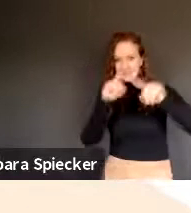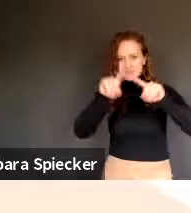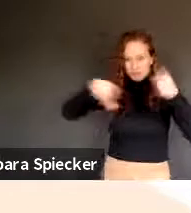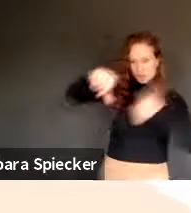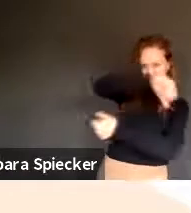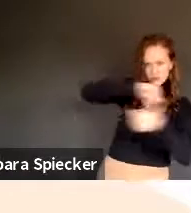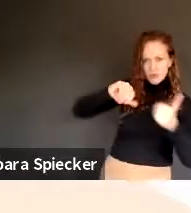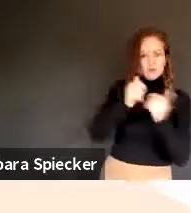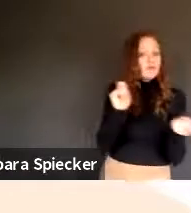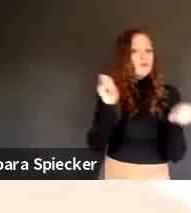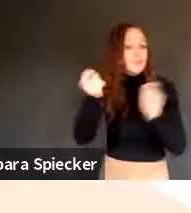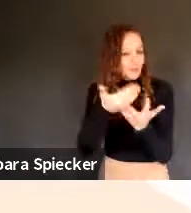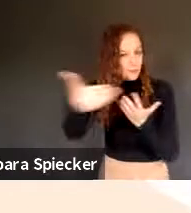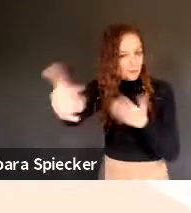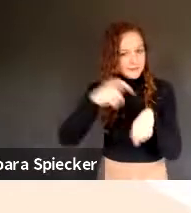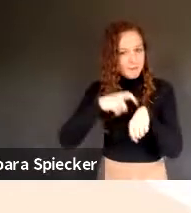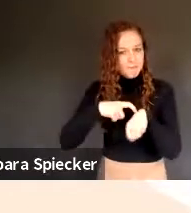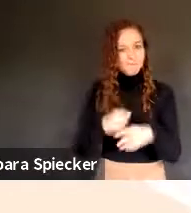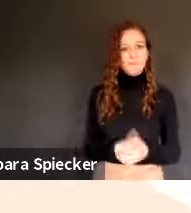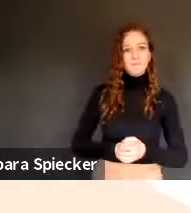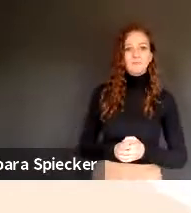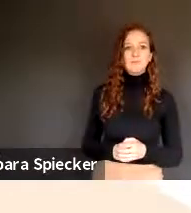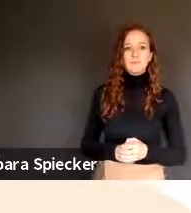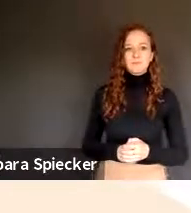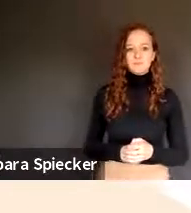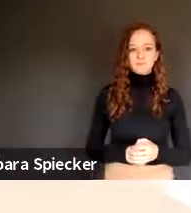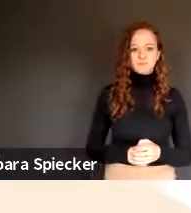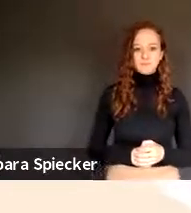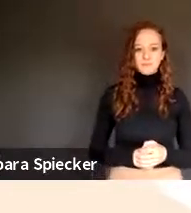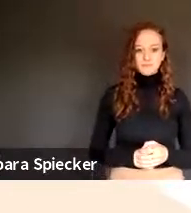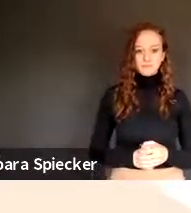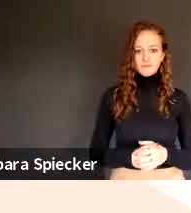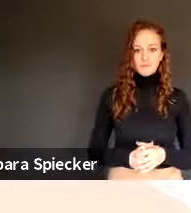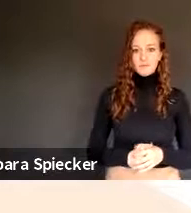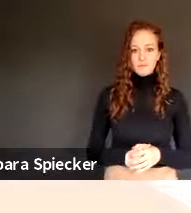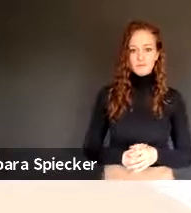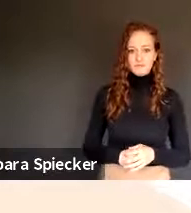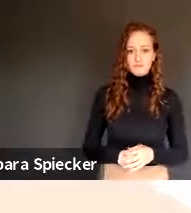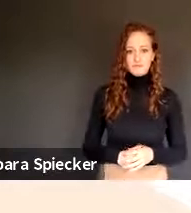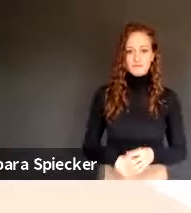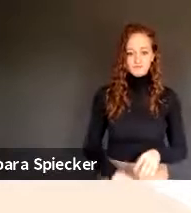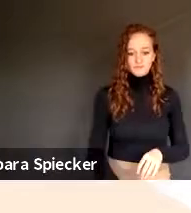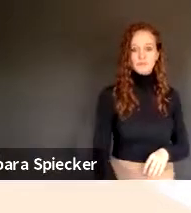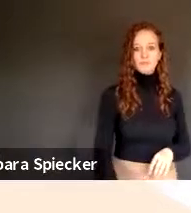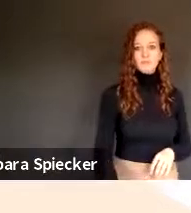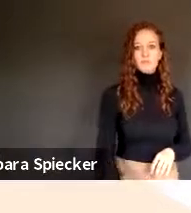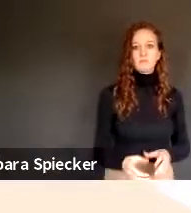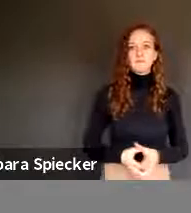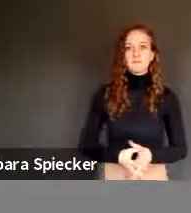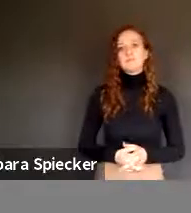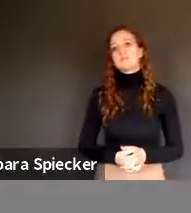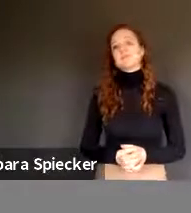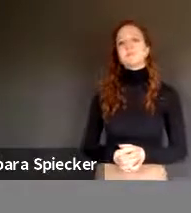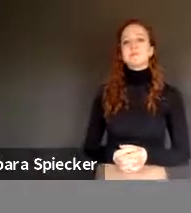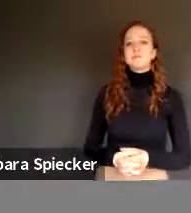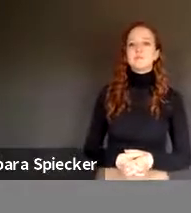intertidal kelps. So now how do these processes and the interactions between them change through time? I'll